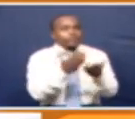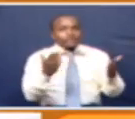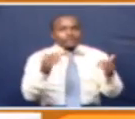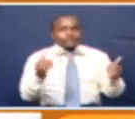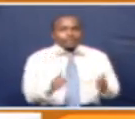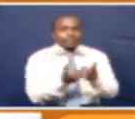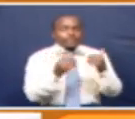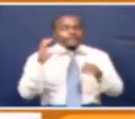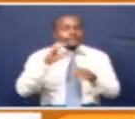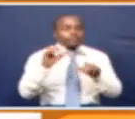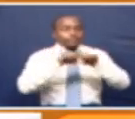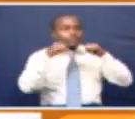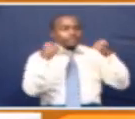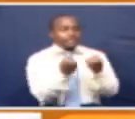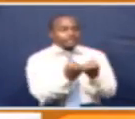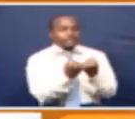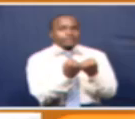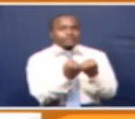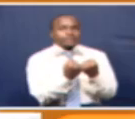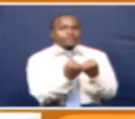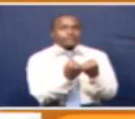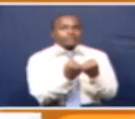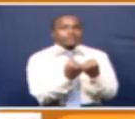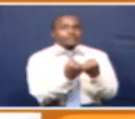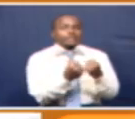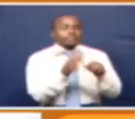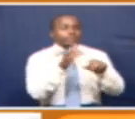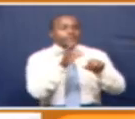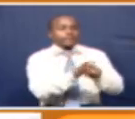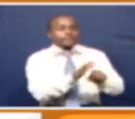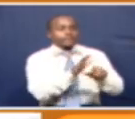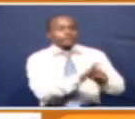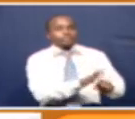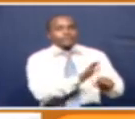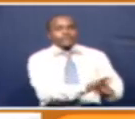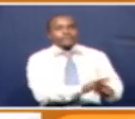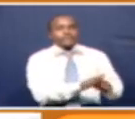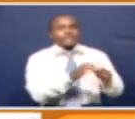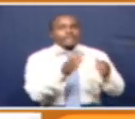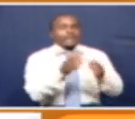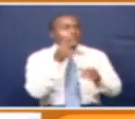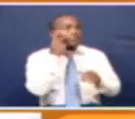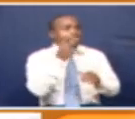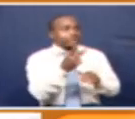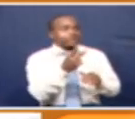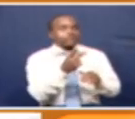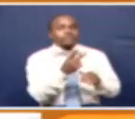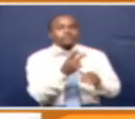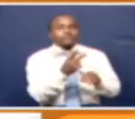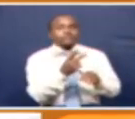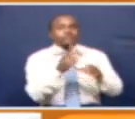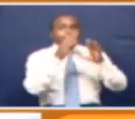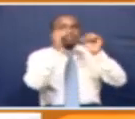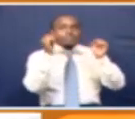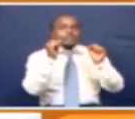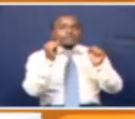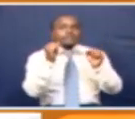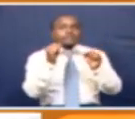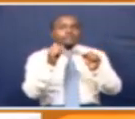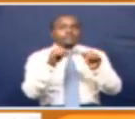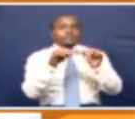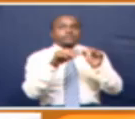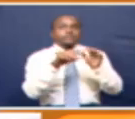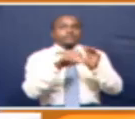civil society is now being intimidated. We have also seen even the president going to the extent of